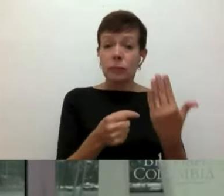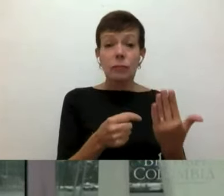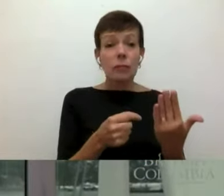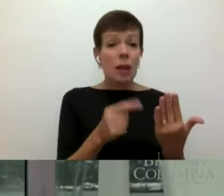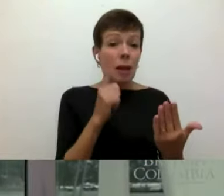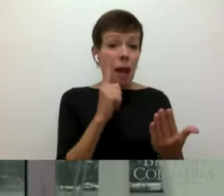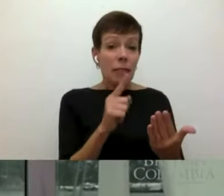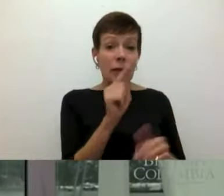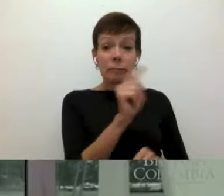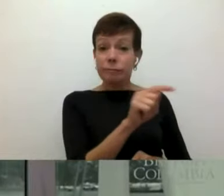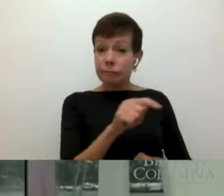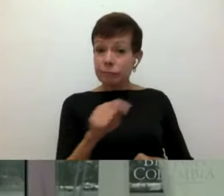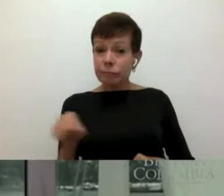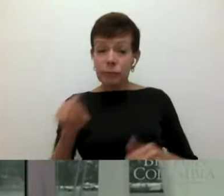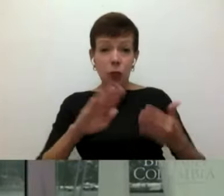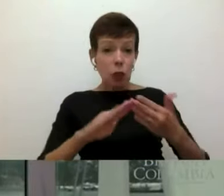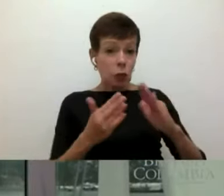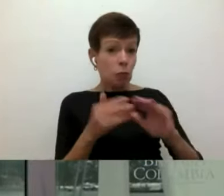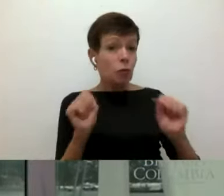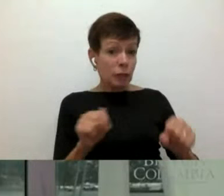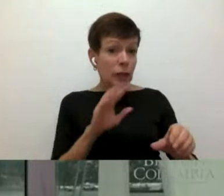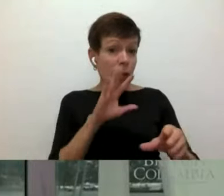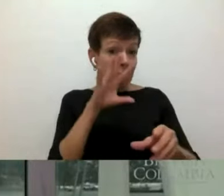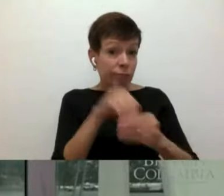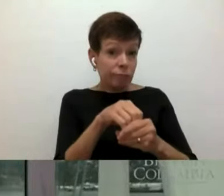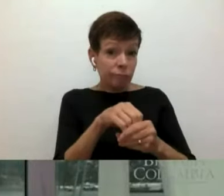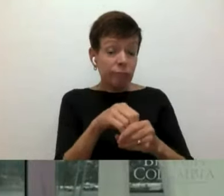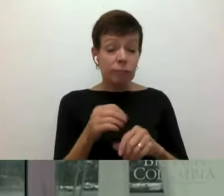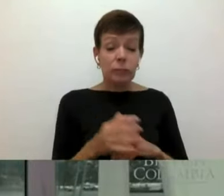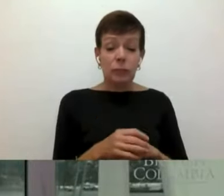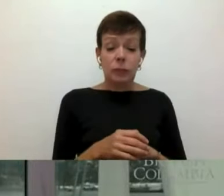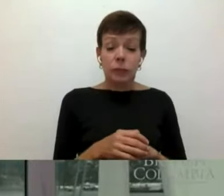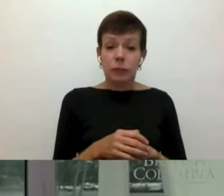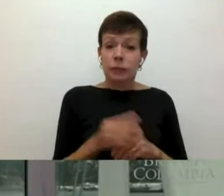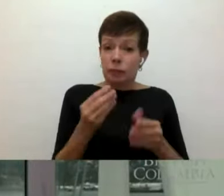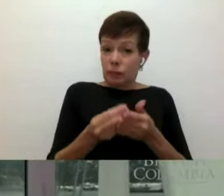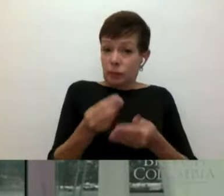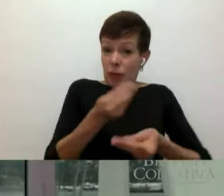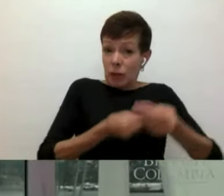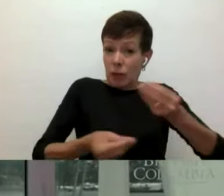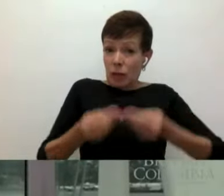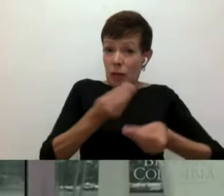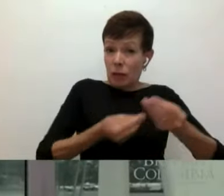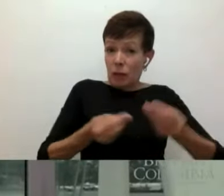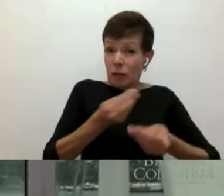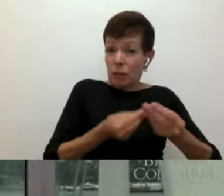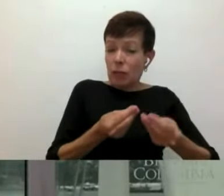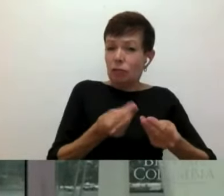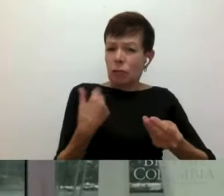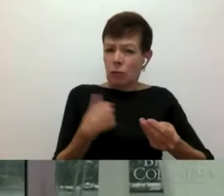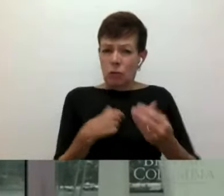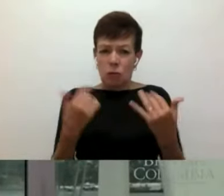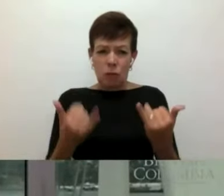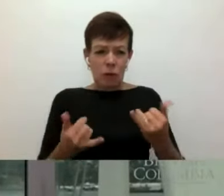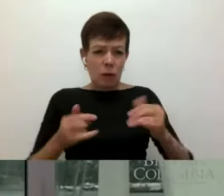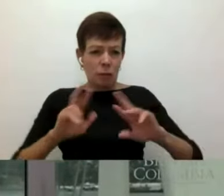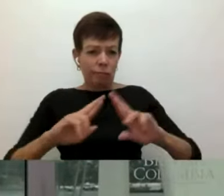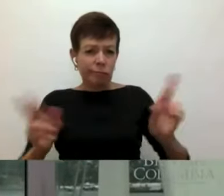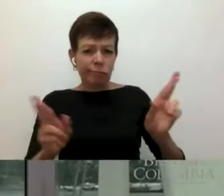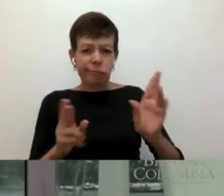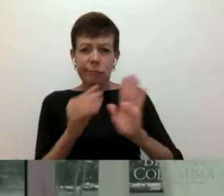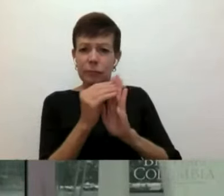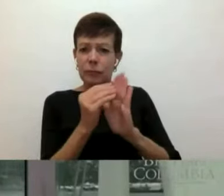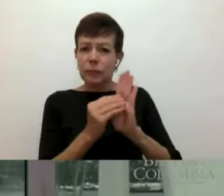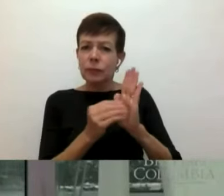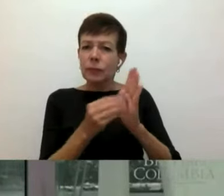the opportunity to join, I think that's a reasonable suggestion. It is also a budgetary question, which we're in the